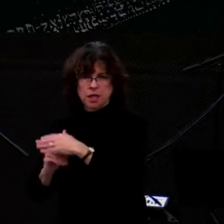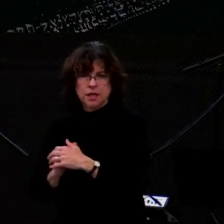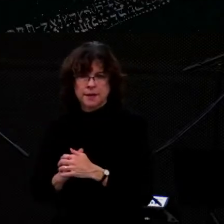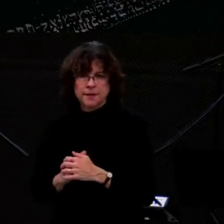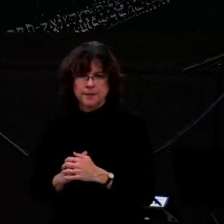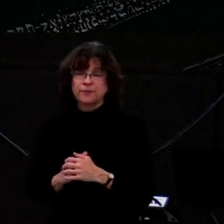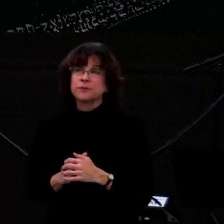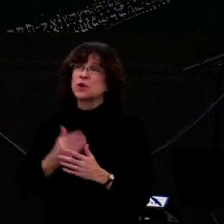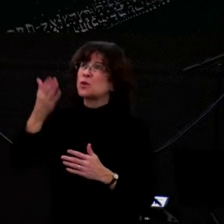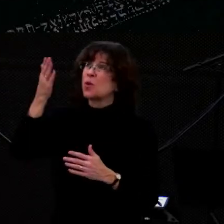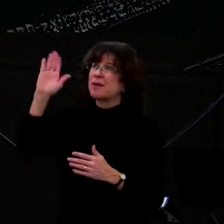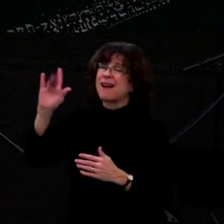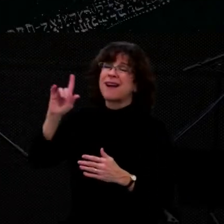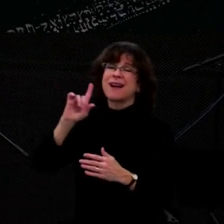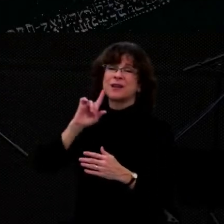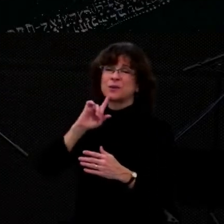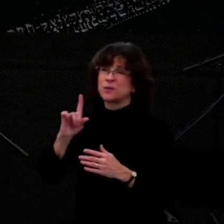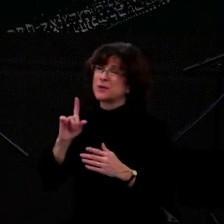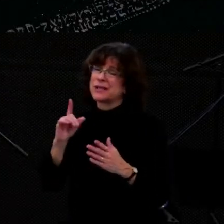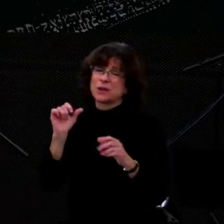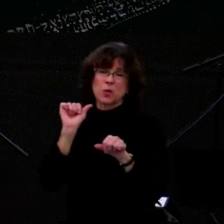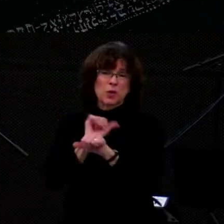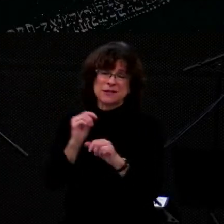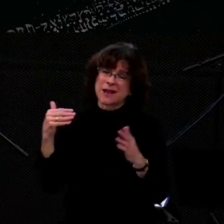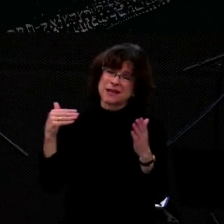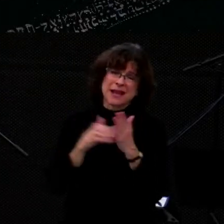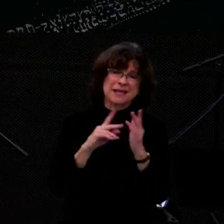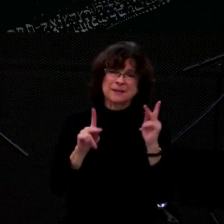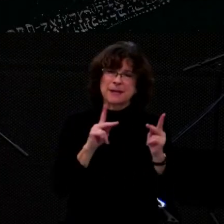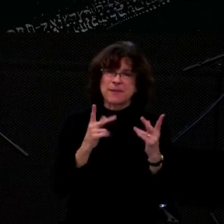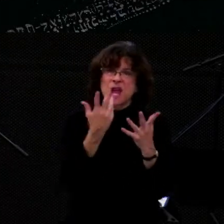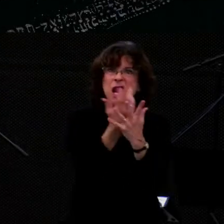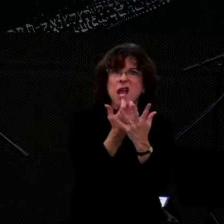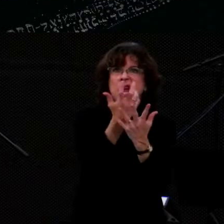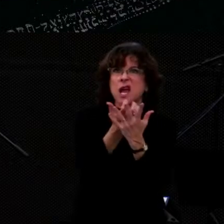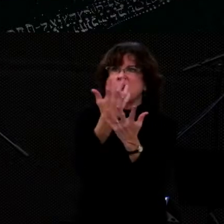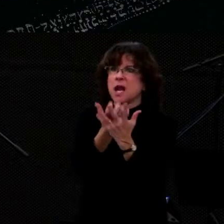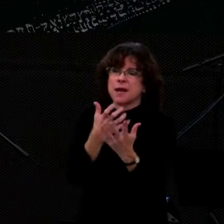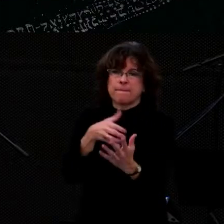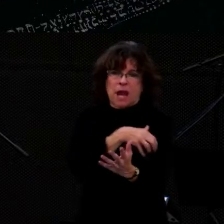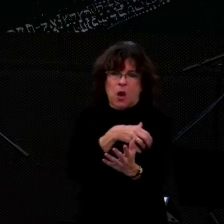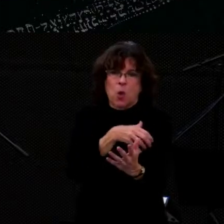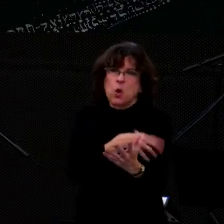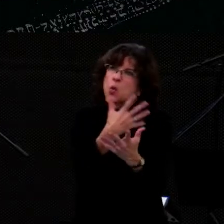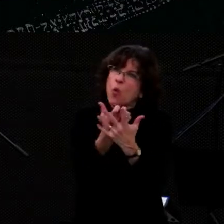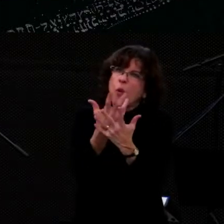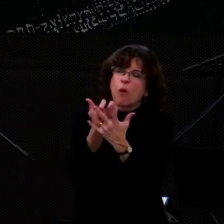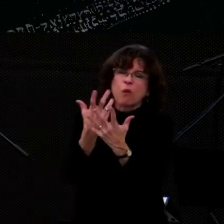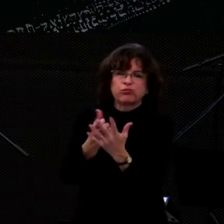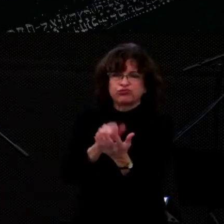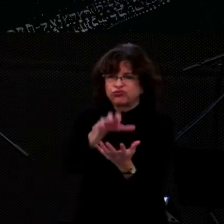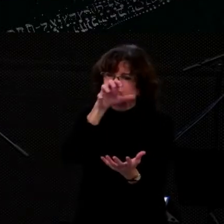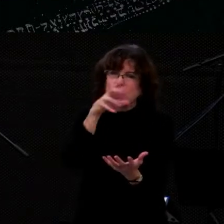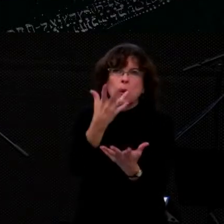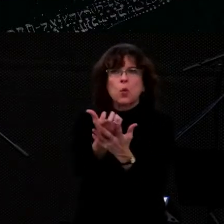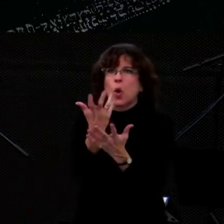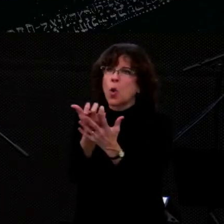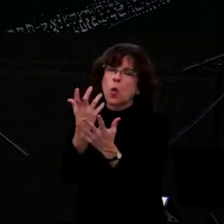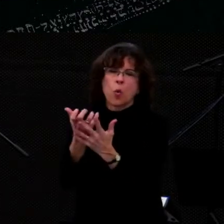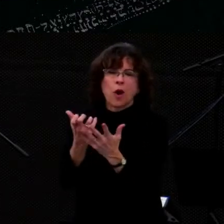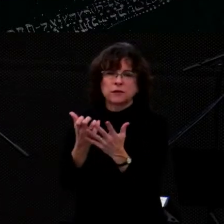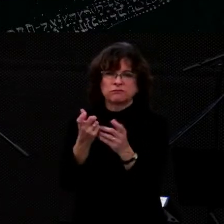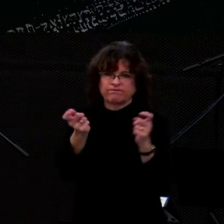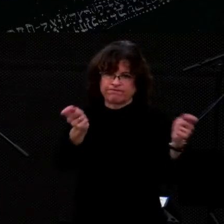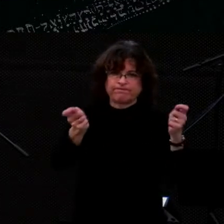who promote themselves, who hunger after power and control and revenge and selfish ambition. Meaning, if you want the God